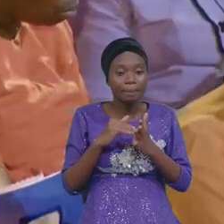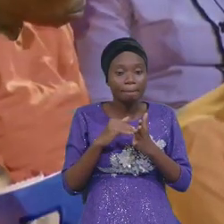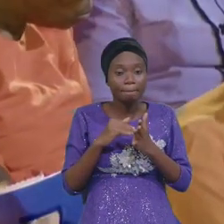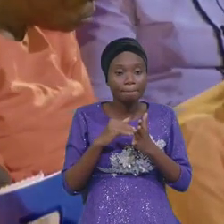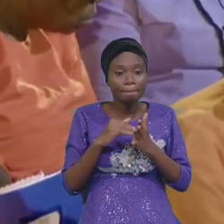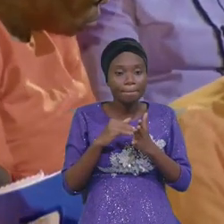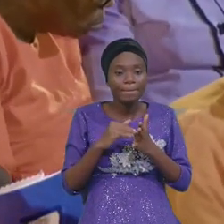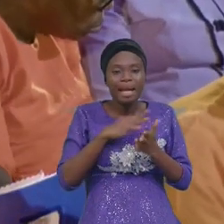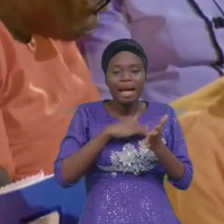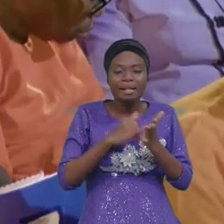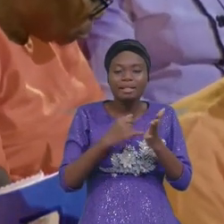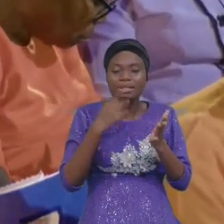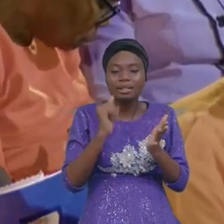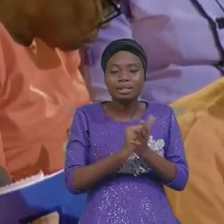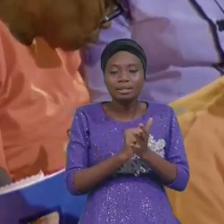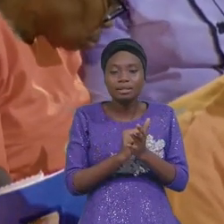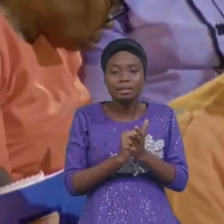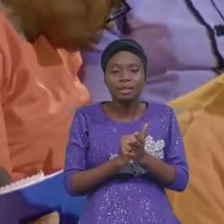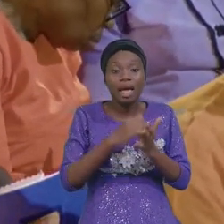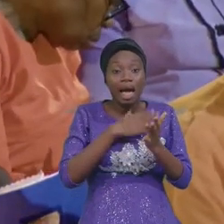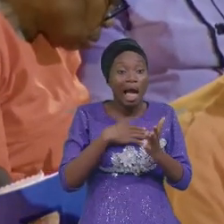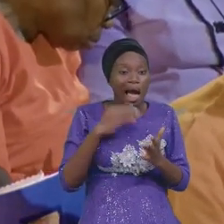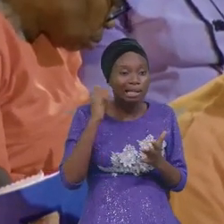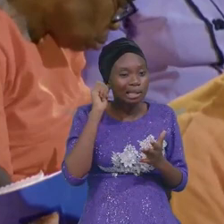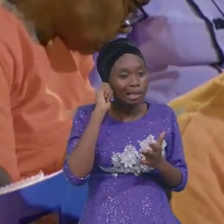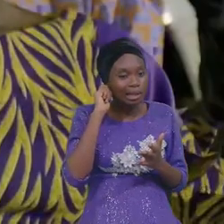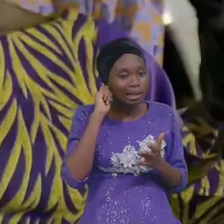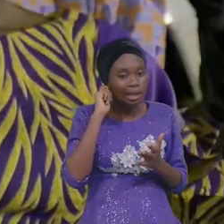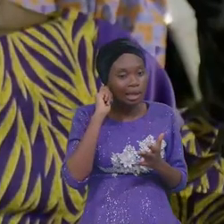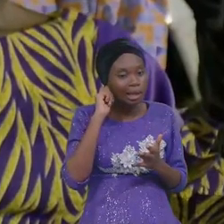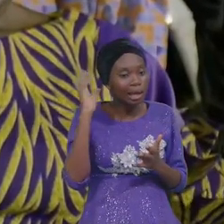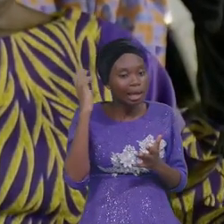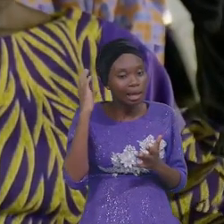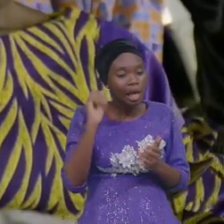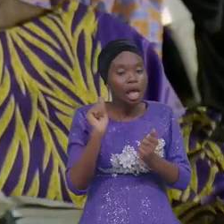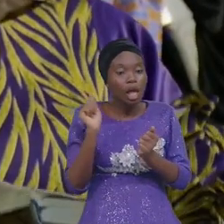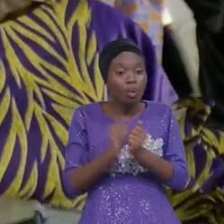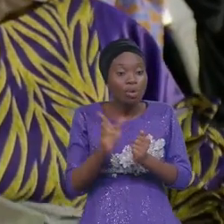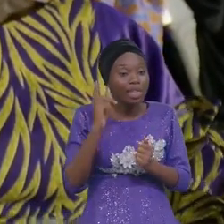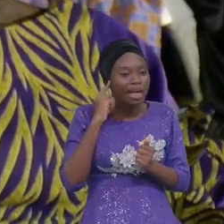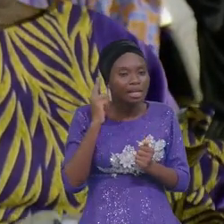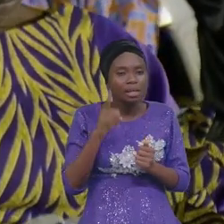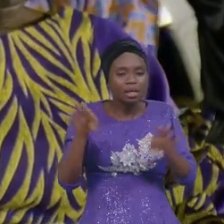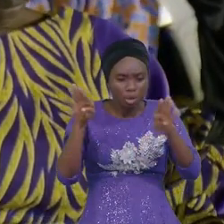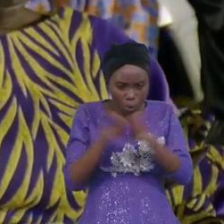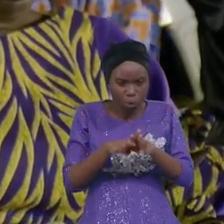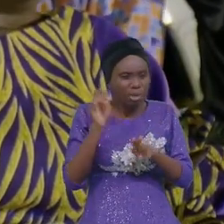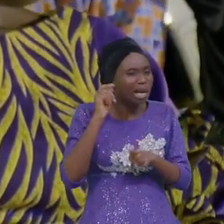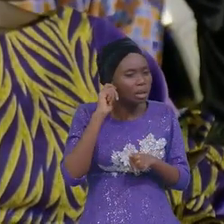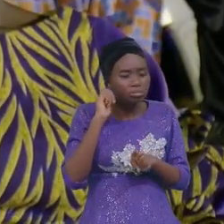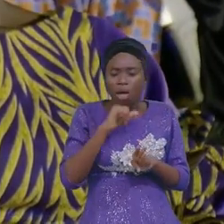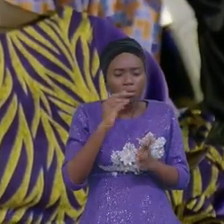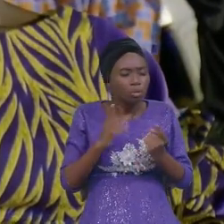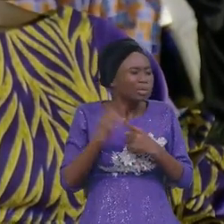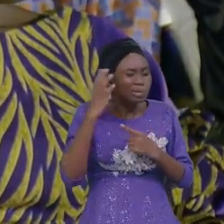that, and hear with their ears, they block their ears. I don't want to hear that. I don't want